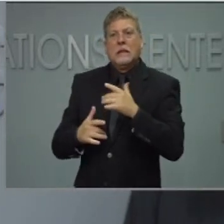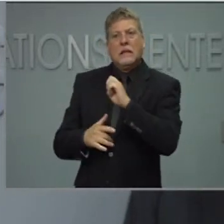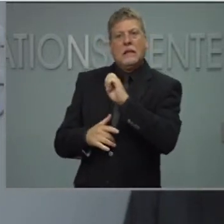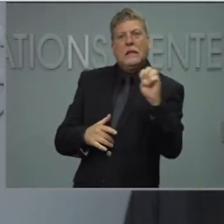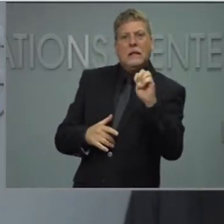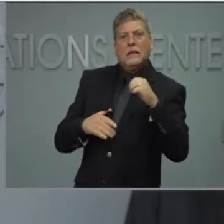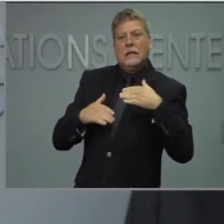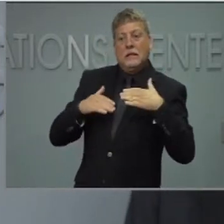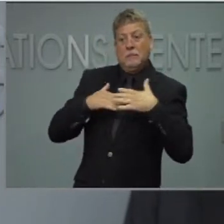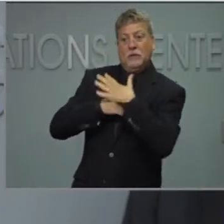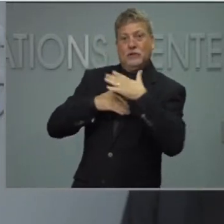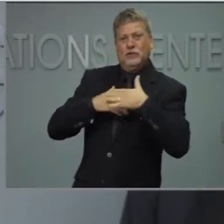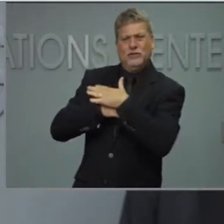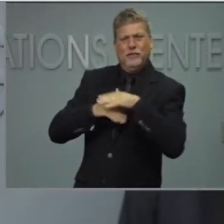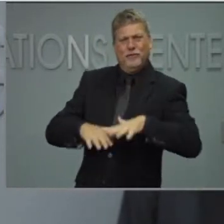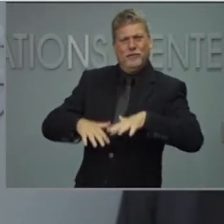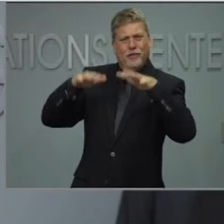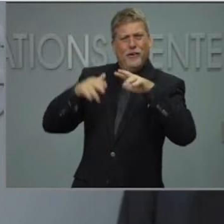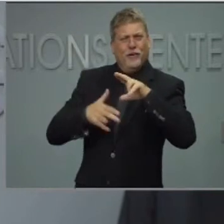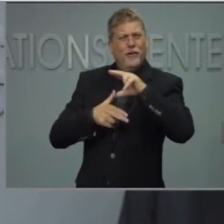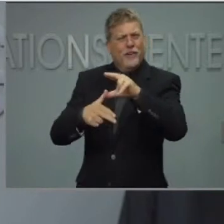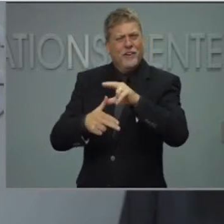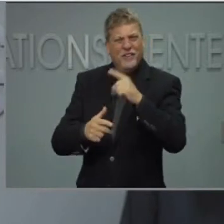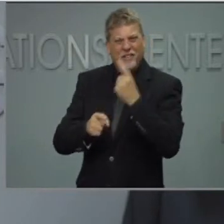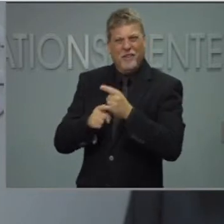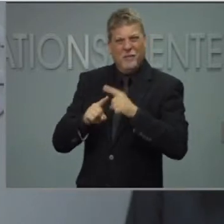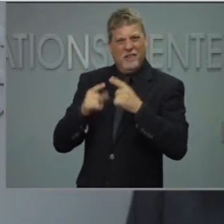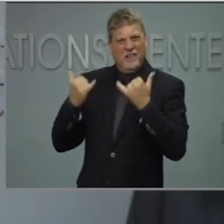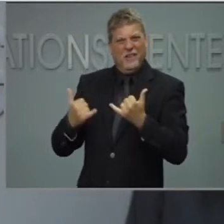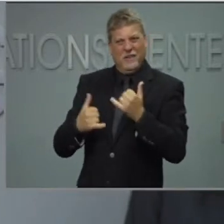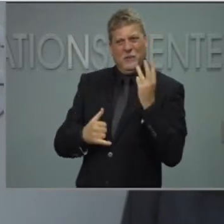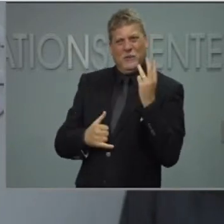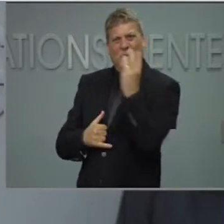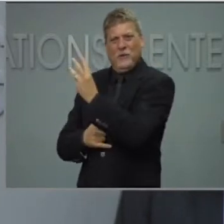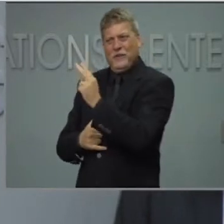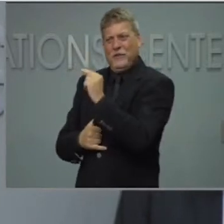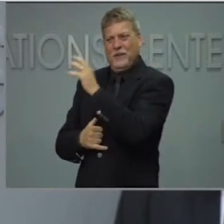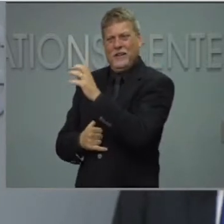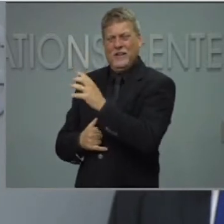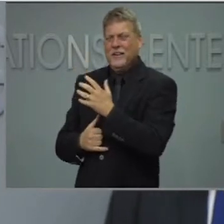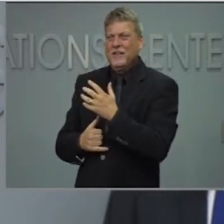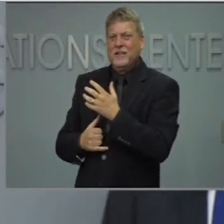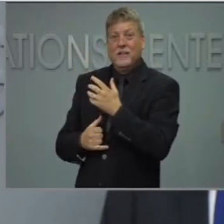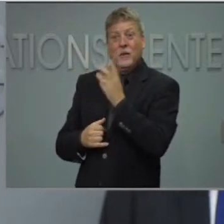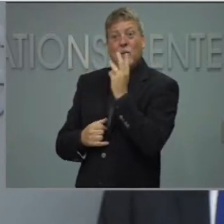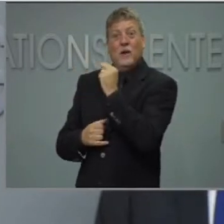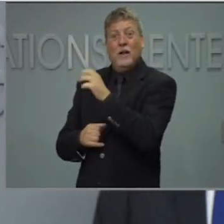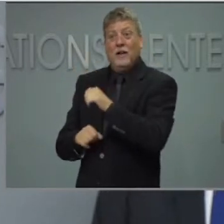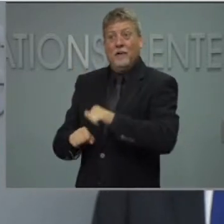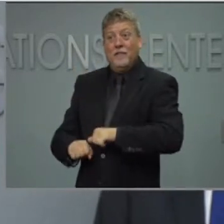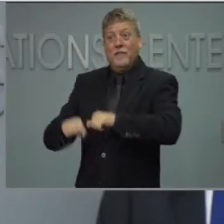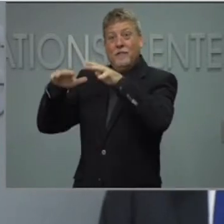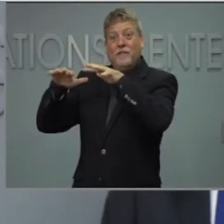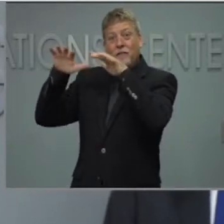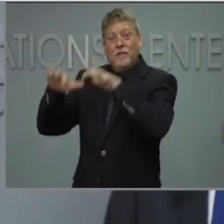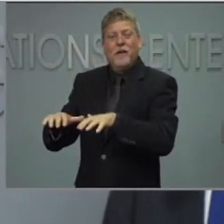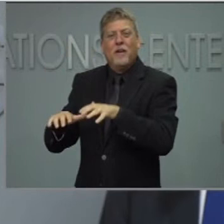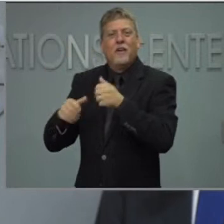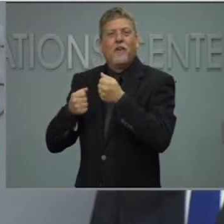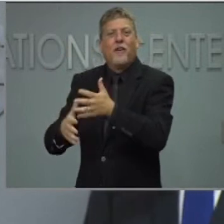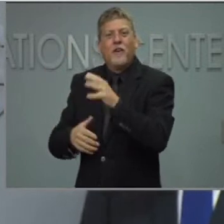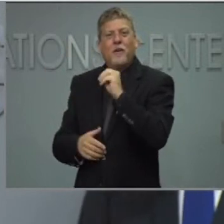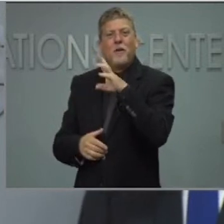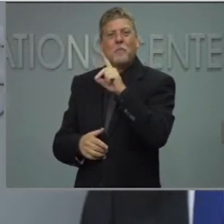are the unique challenges of this happening out west? In particular, what happens with mudslides and different things like that, and what are we learning